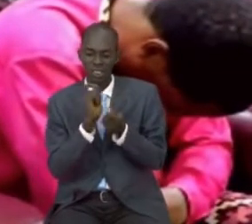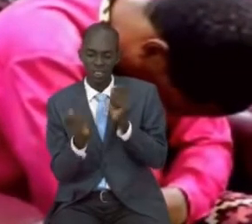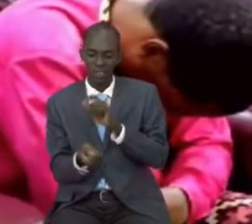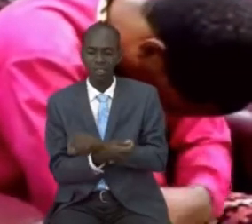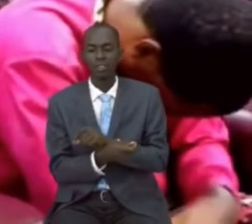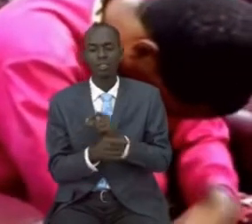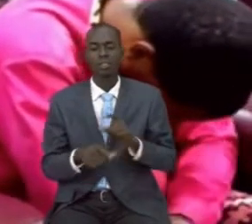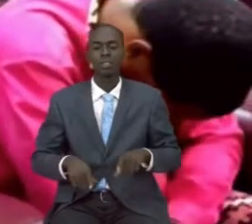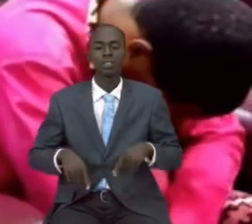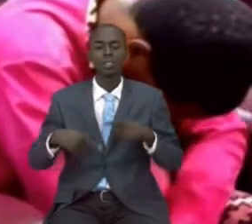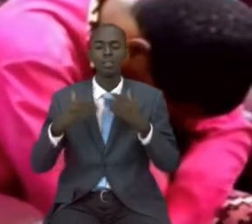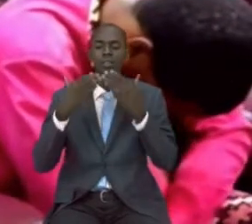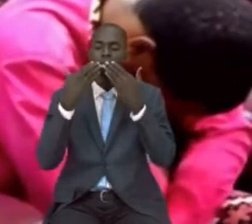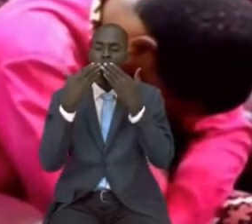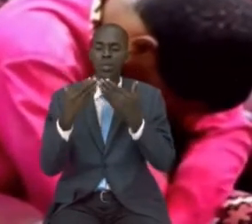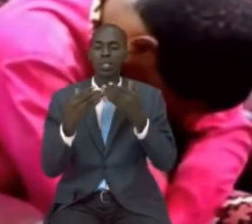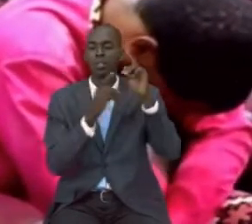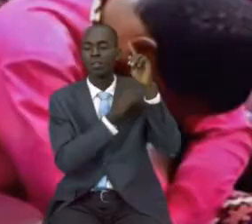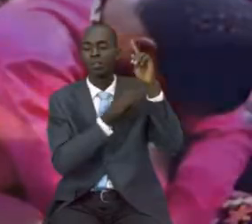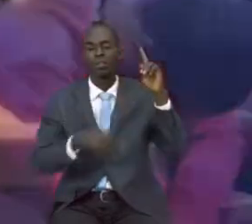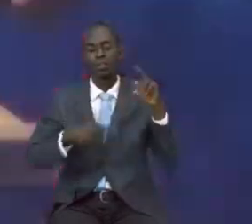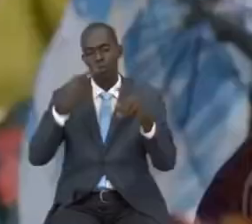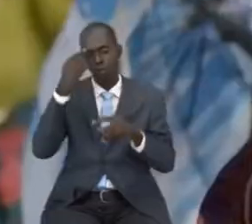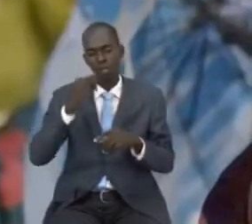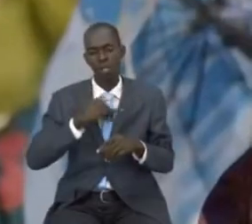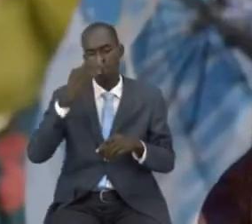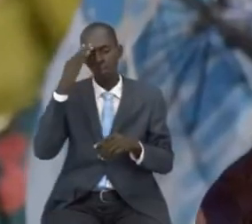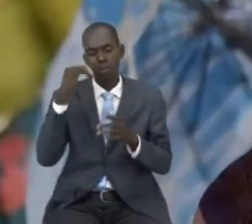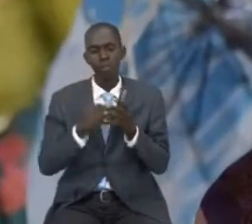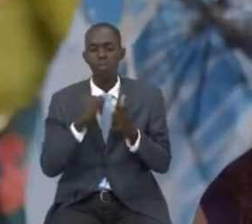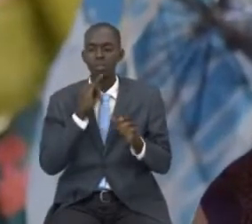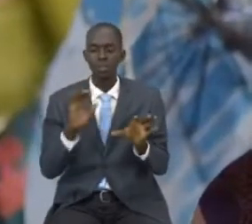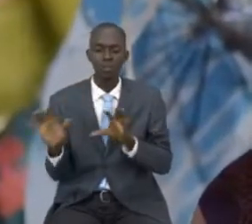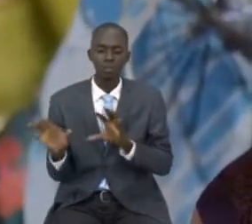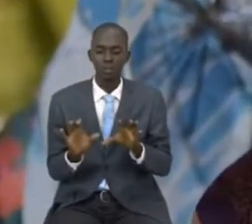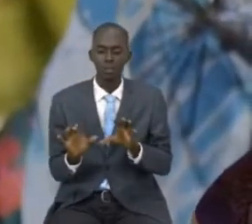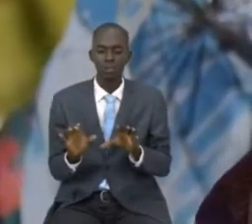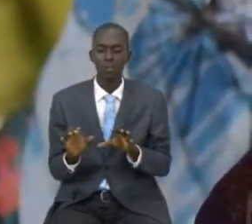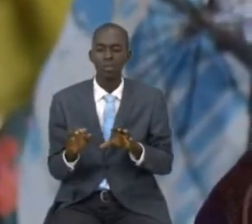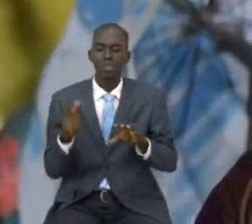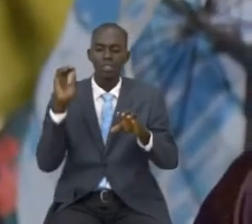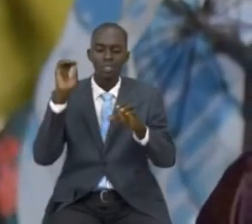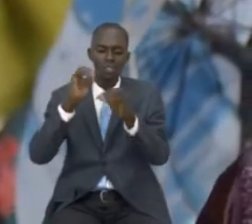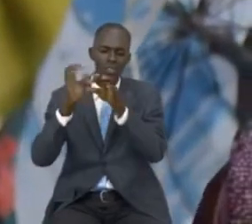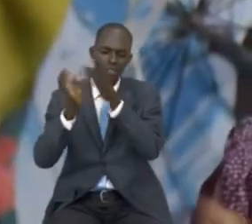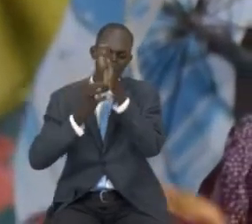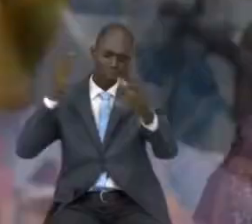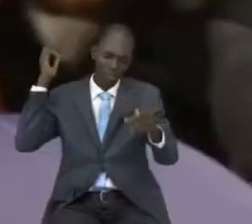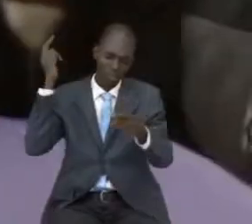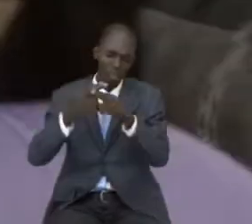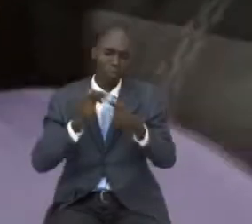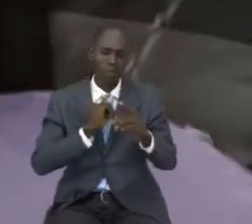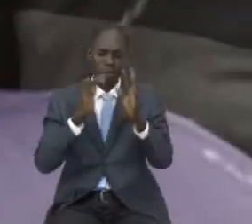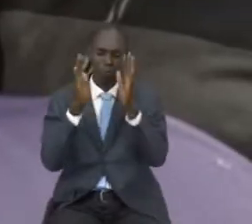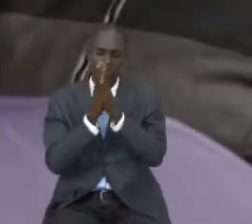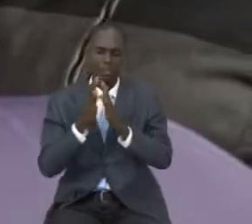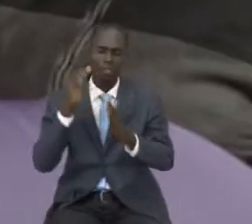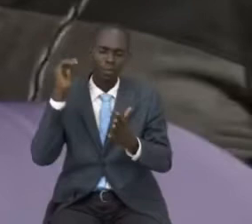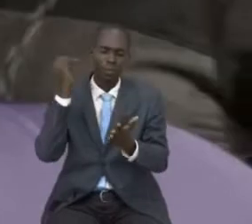life. Thank you, Lord, because I know it's done. In Jesus' name I pray.